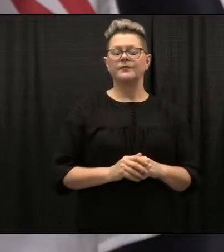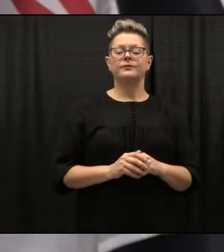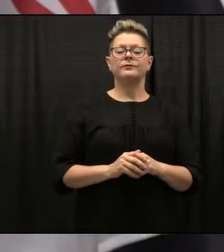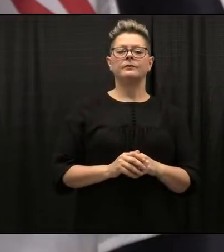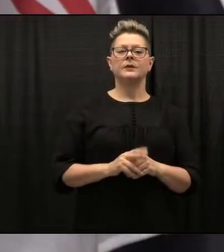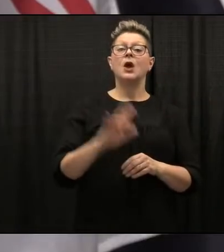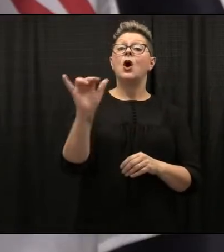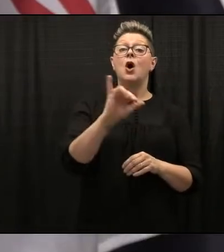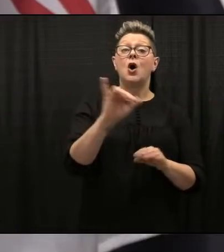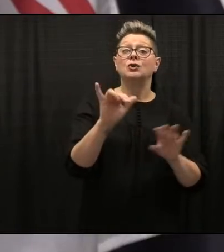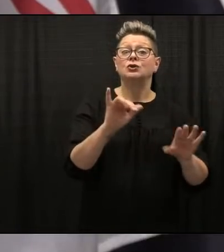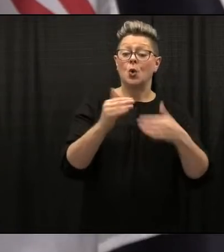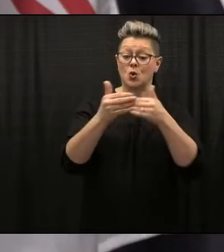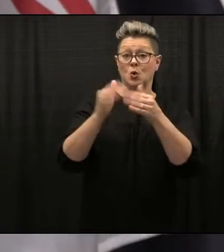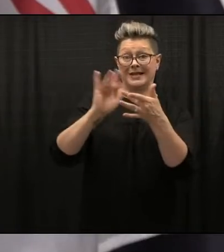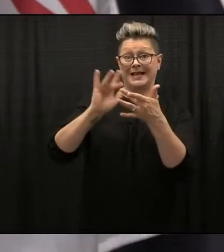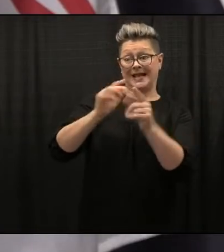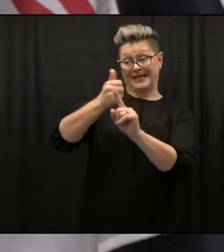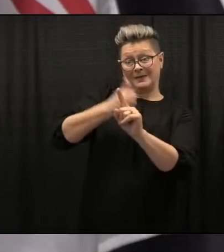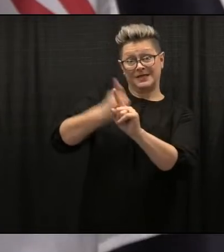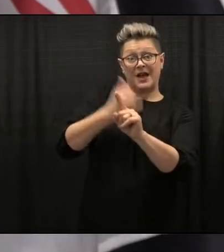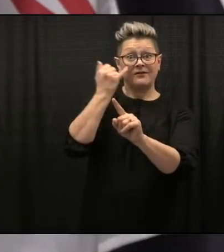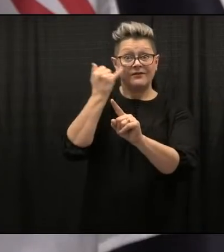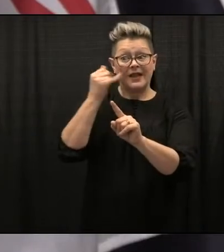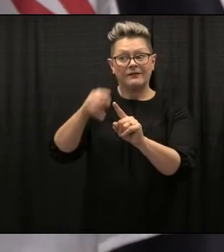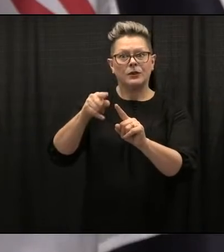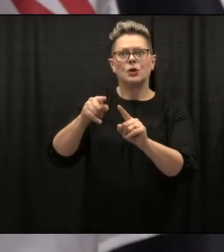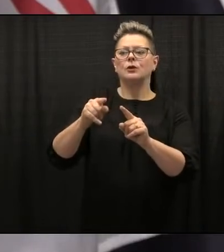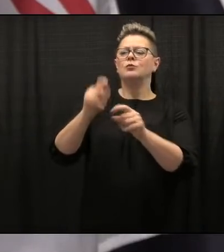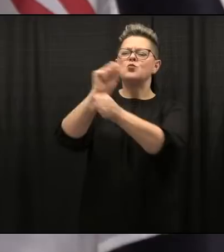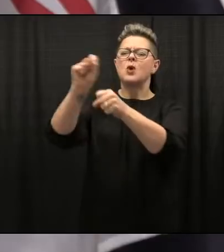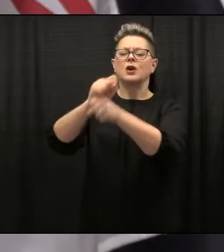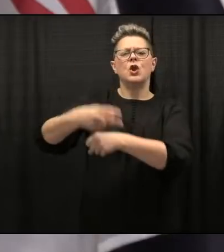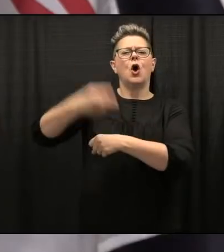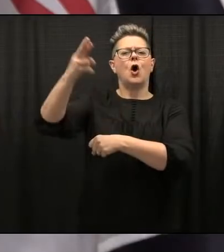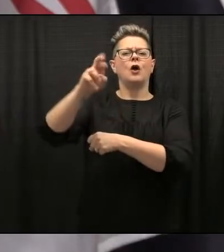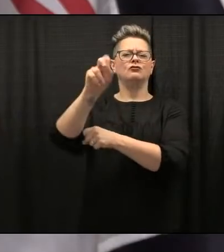any close contact who works in or attends a high-risk setting.